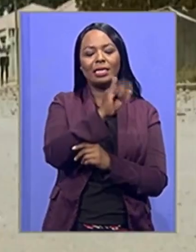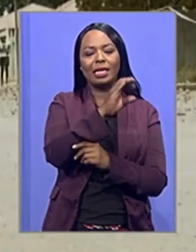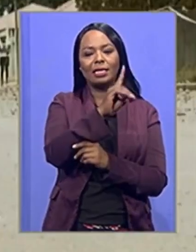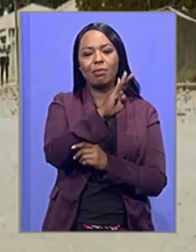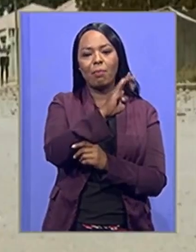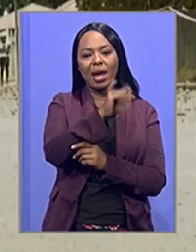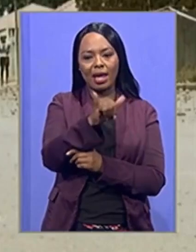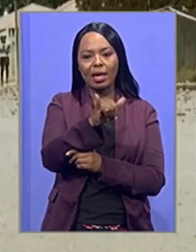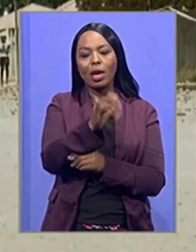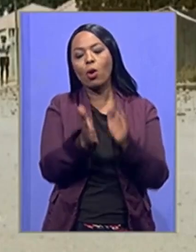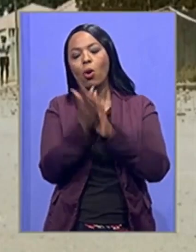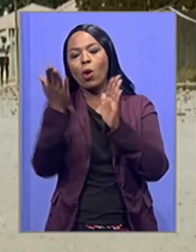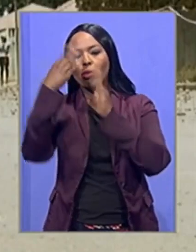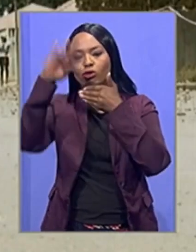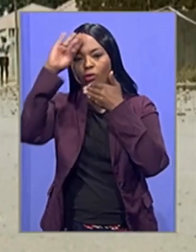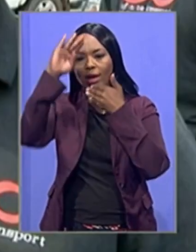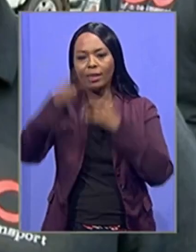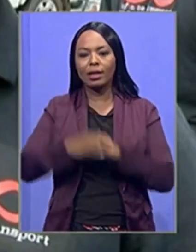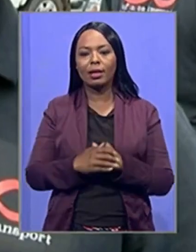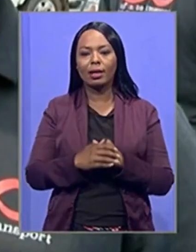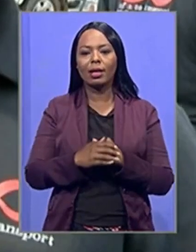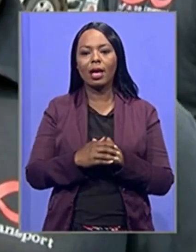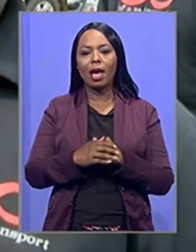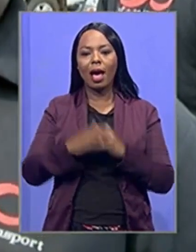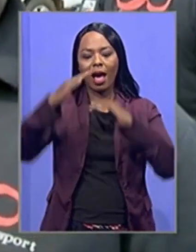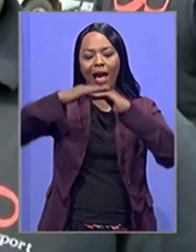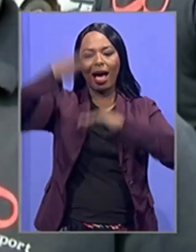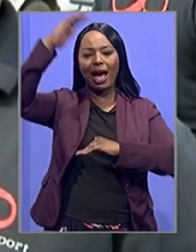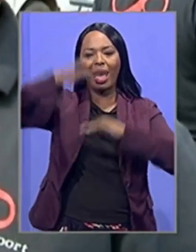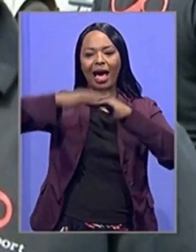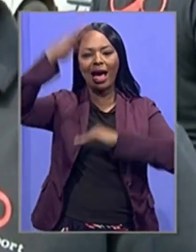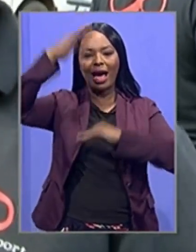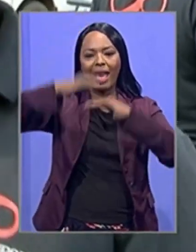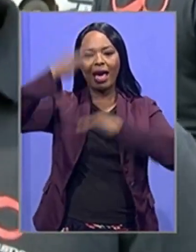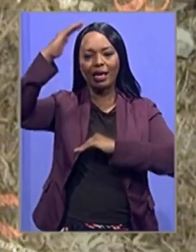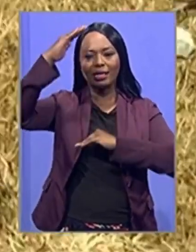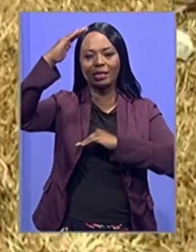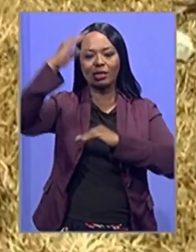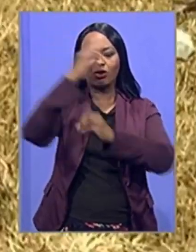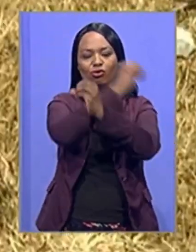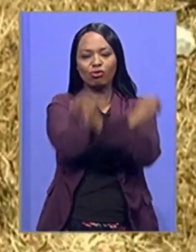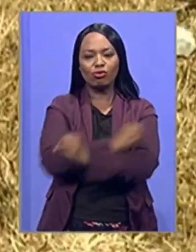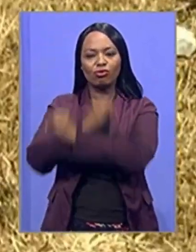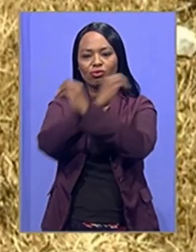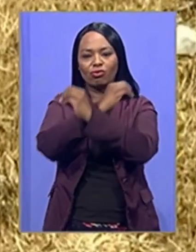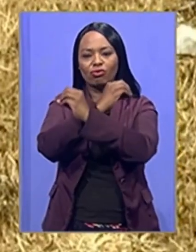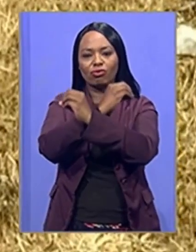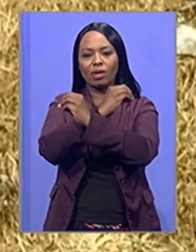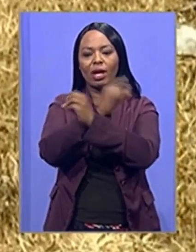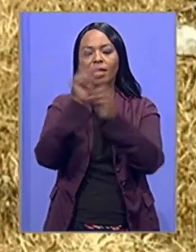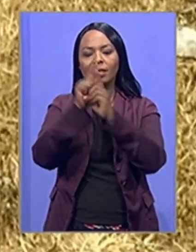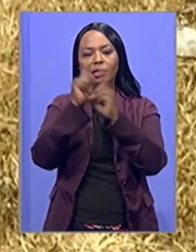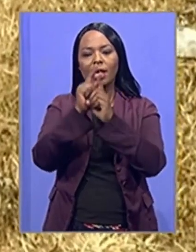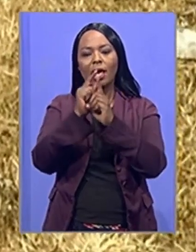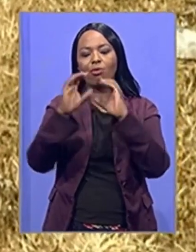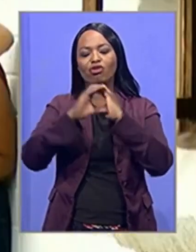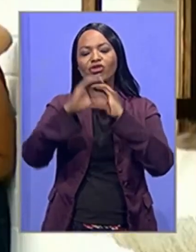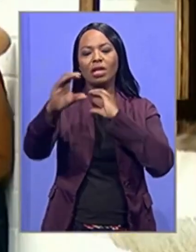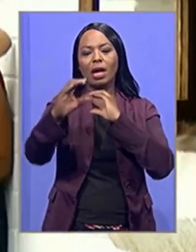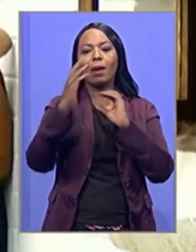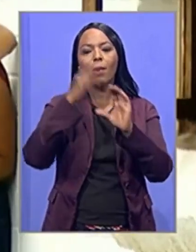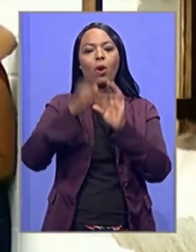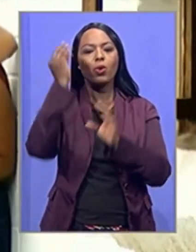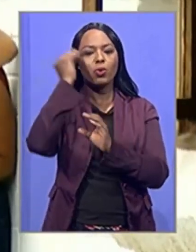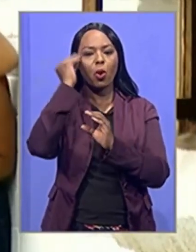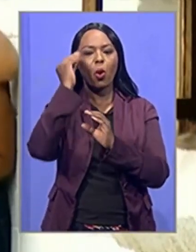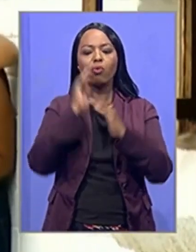Botswana. When you are a driver, you know the height of your truck, you know even the height of your tanker. Balaodi ba province ba tsogile ba etetse ba malapa badiri